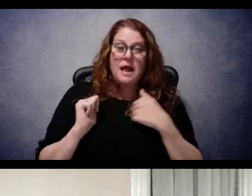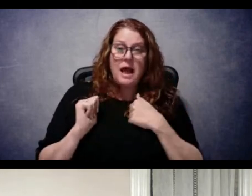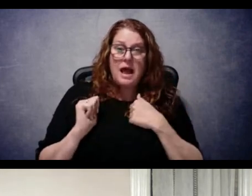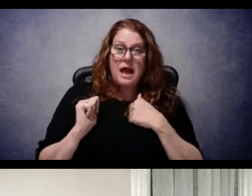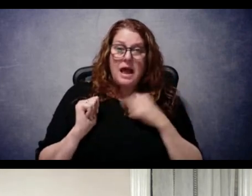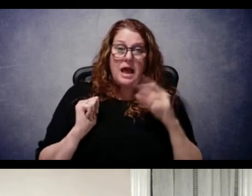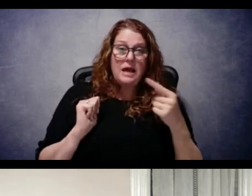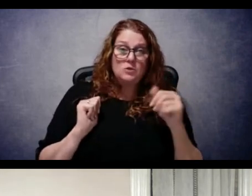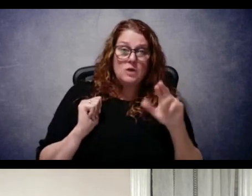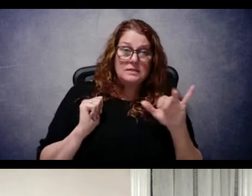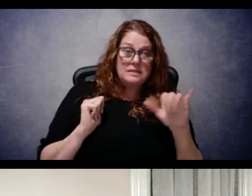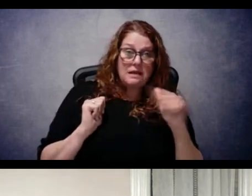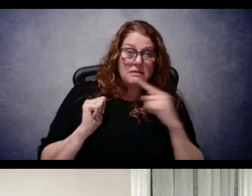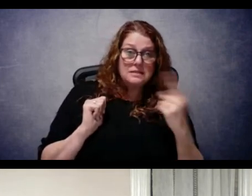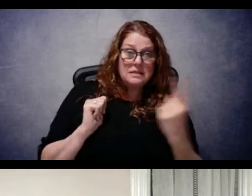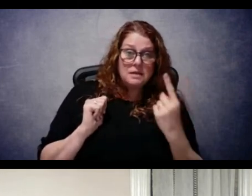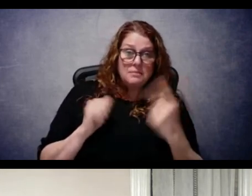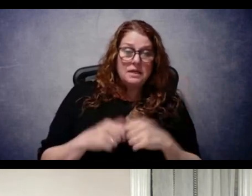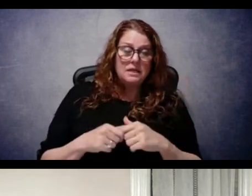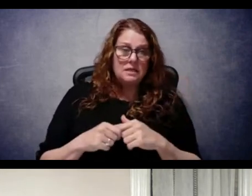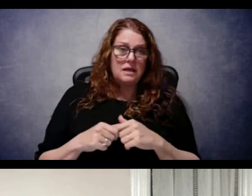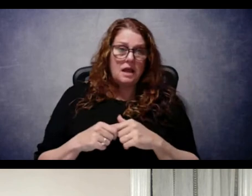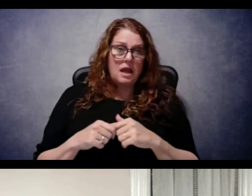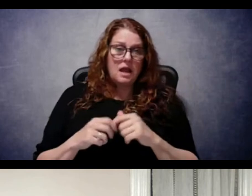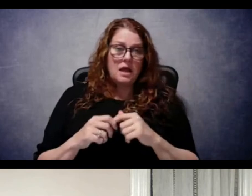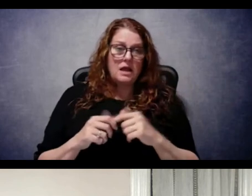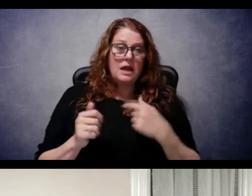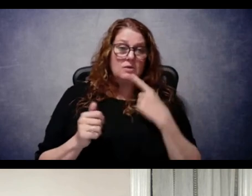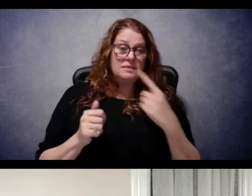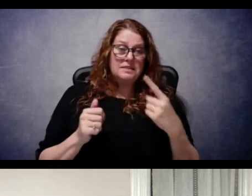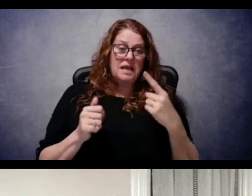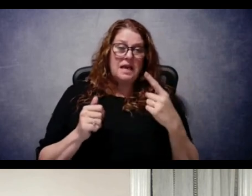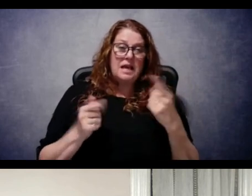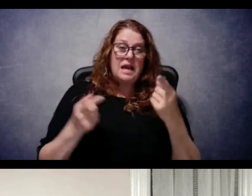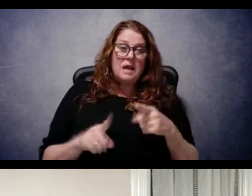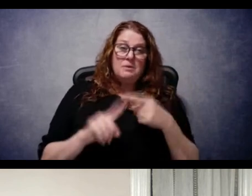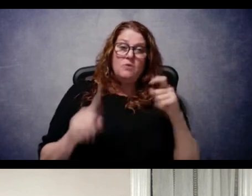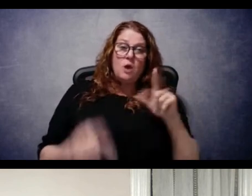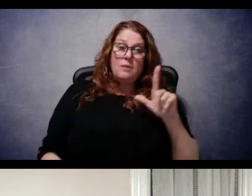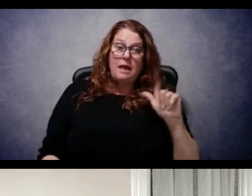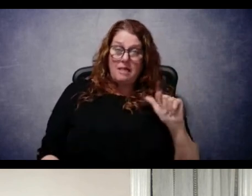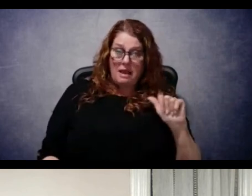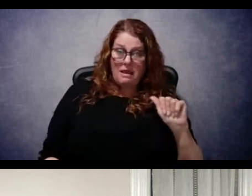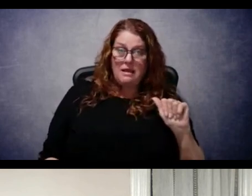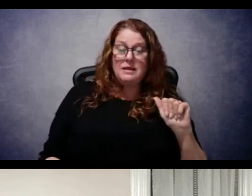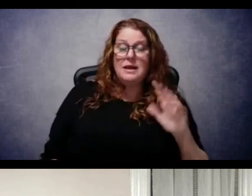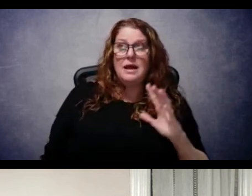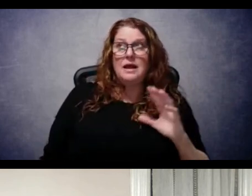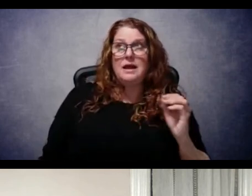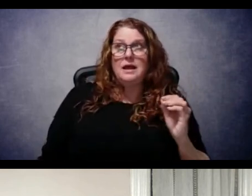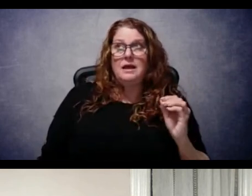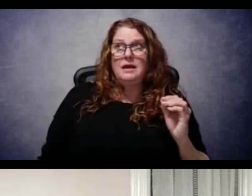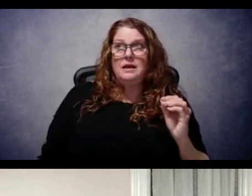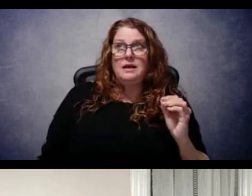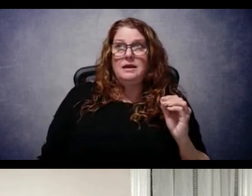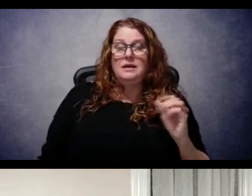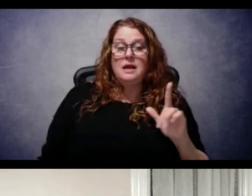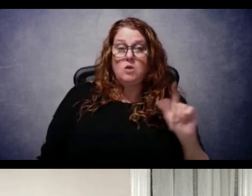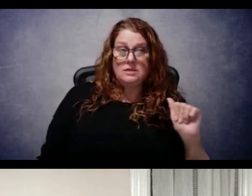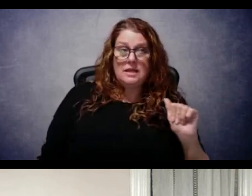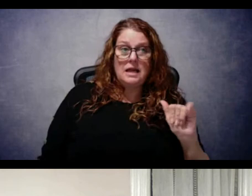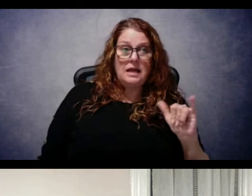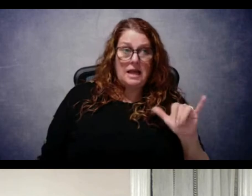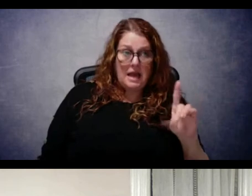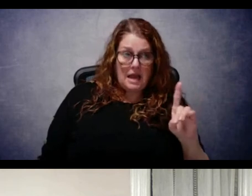Graciela, I don't know if you're going to say something. I was going to say I happen to be from LA, there is a Los Angeles Aid Mutual